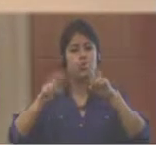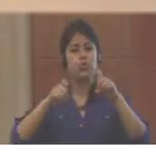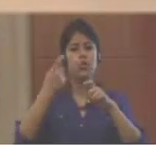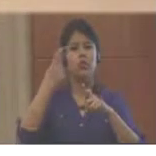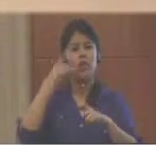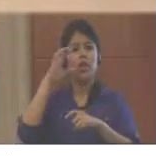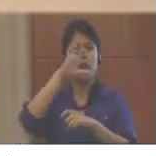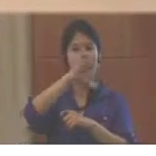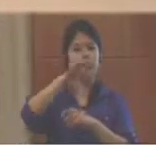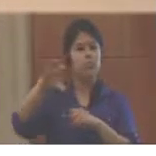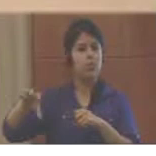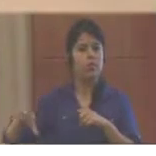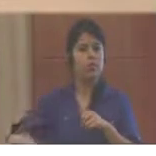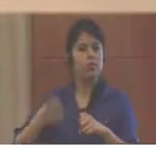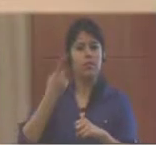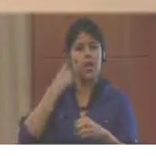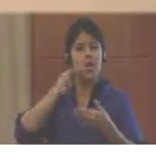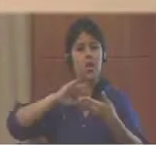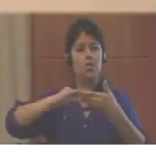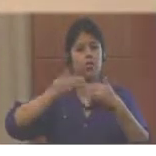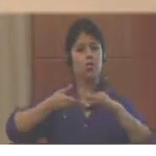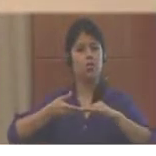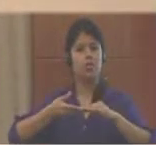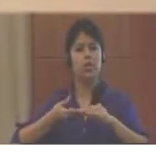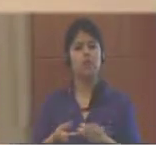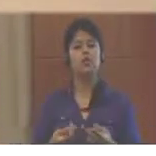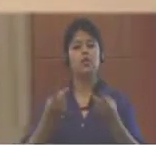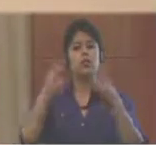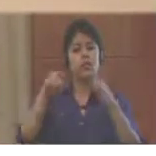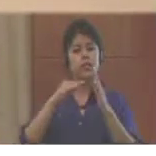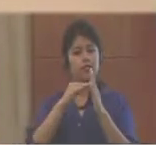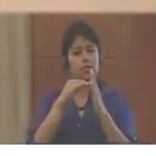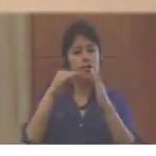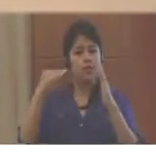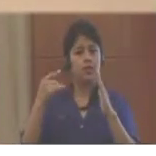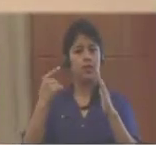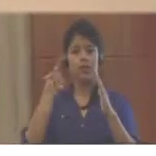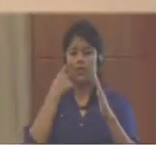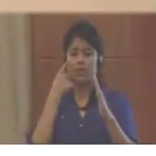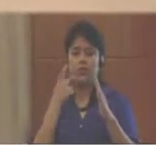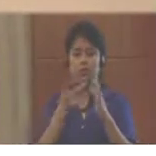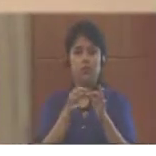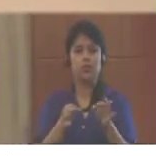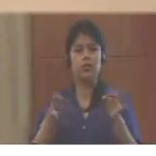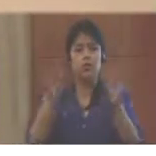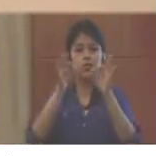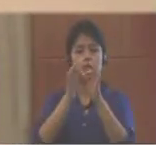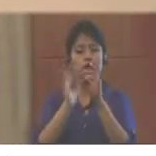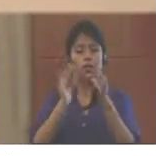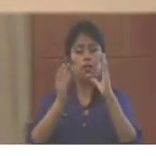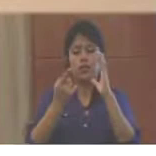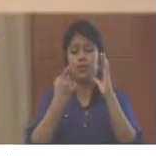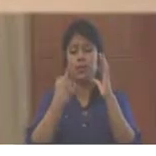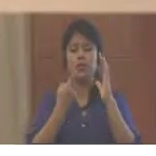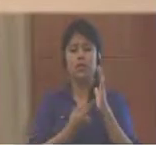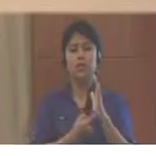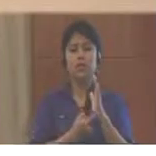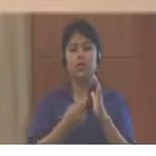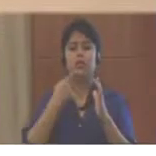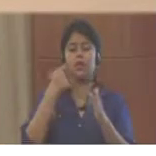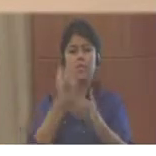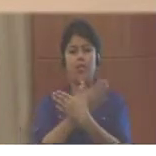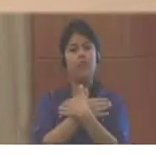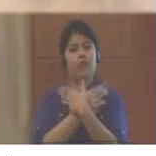has consulted the population, the communities. By consulting with them, it is important to